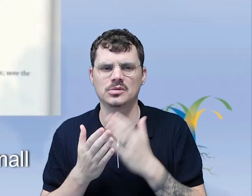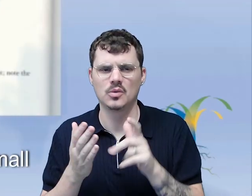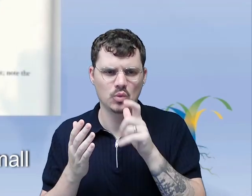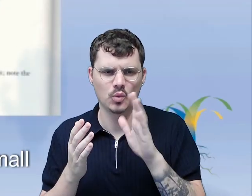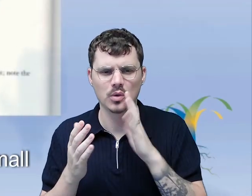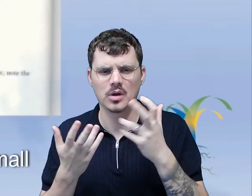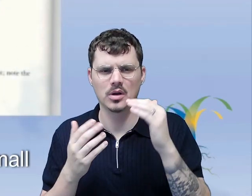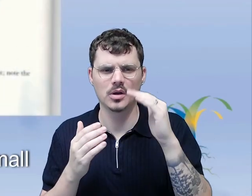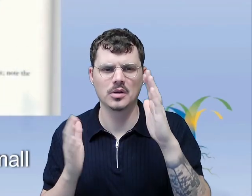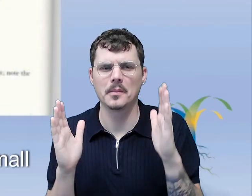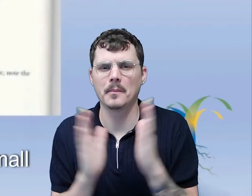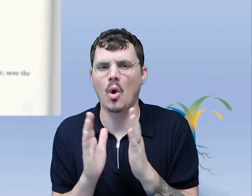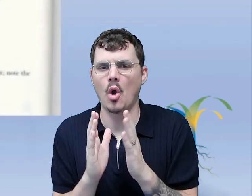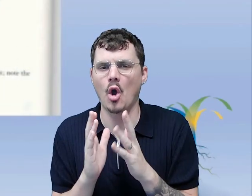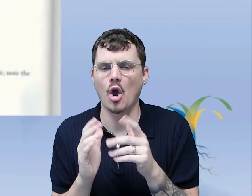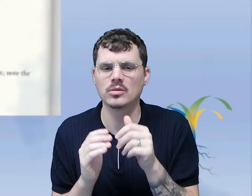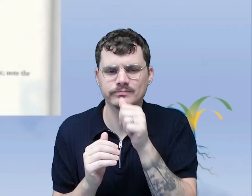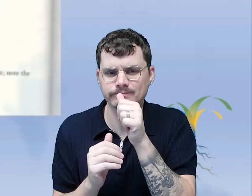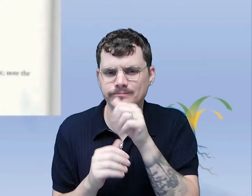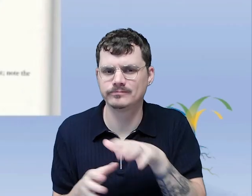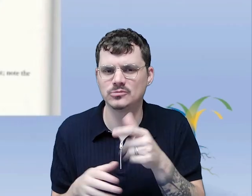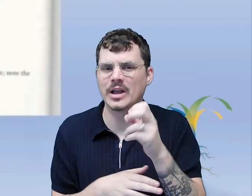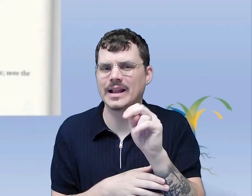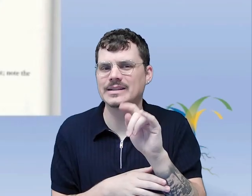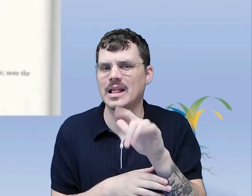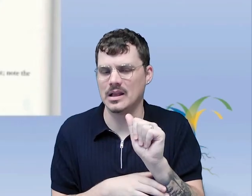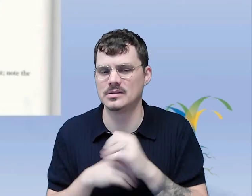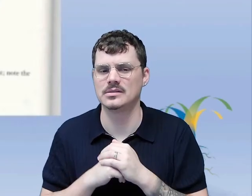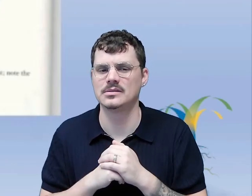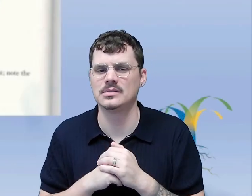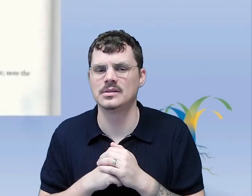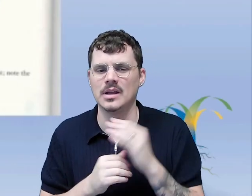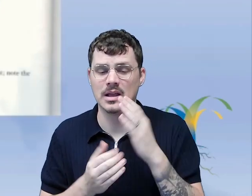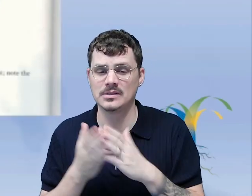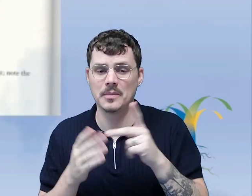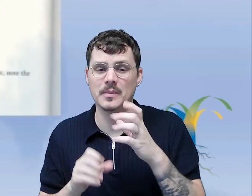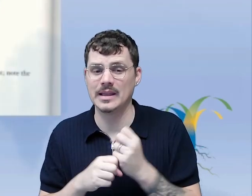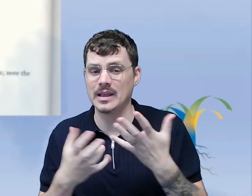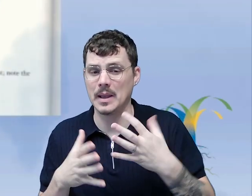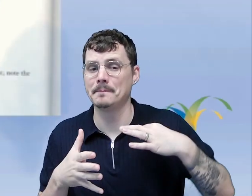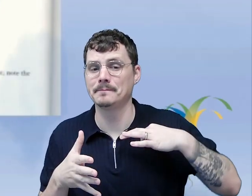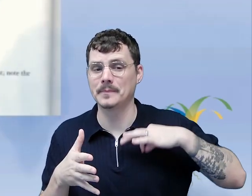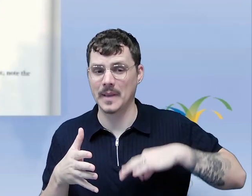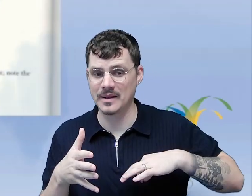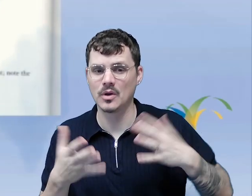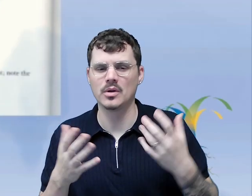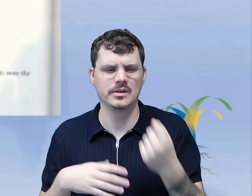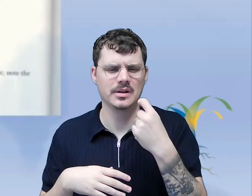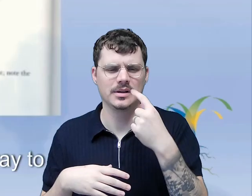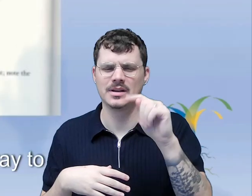to be unusually small genitalia, and people sometimes get some benefit out